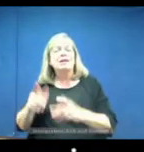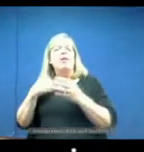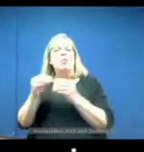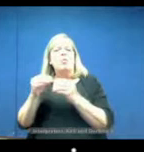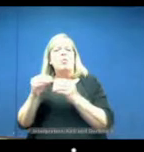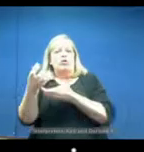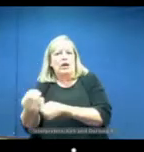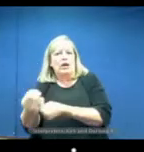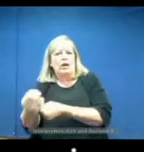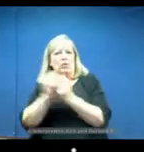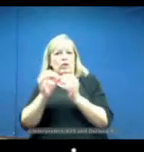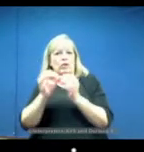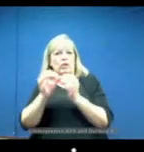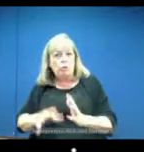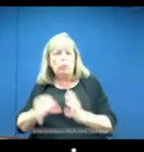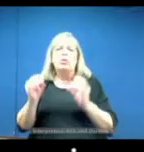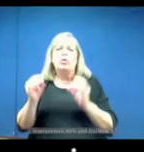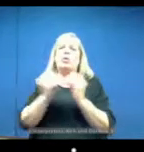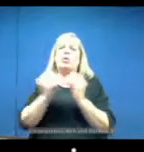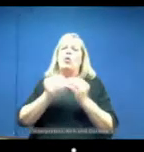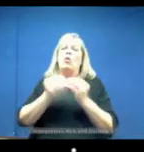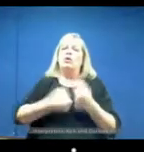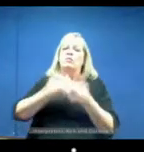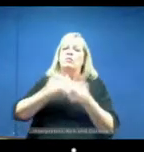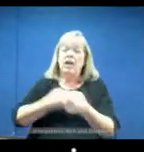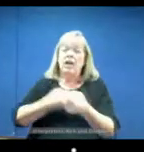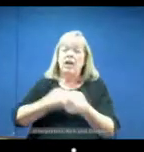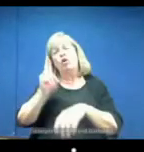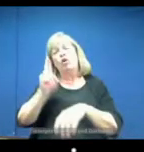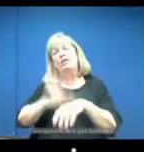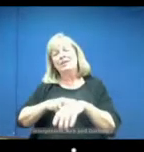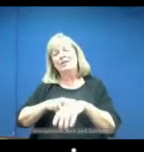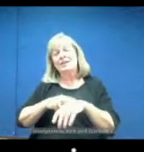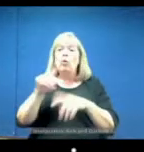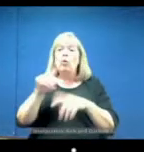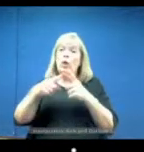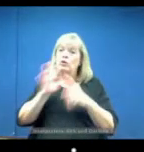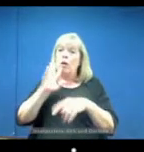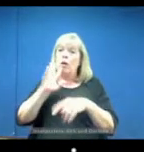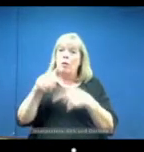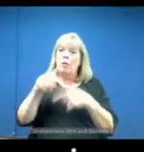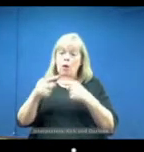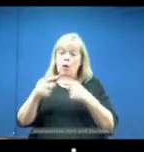forthcoming. Certainly the preparation issues would be less